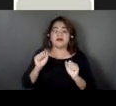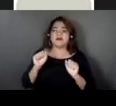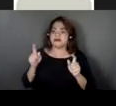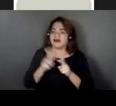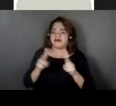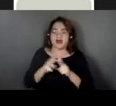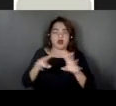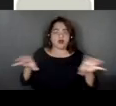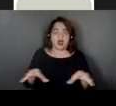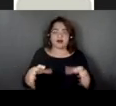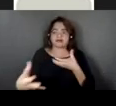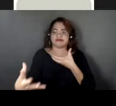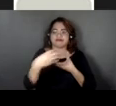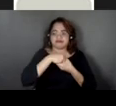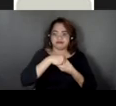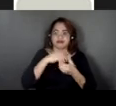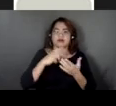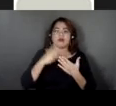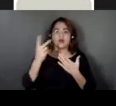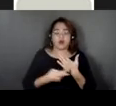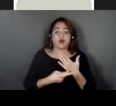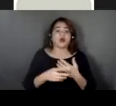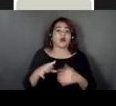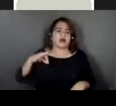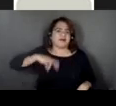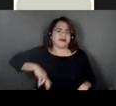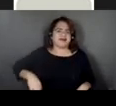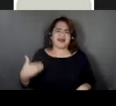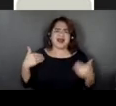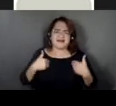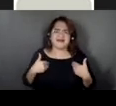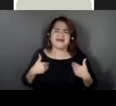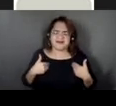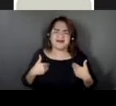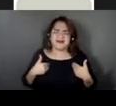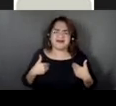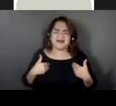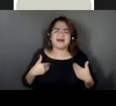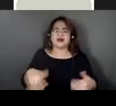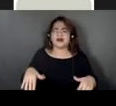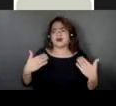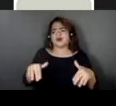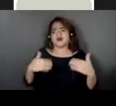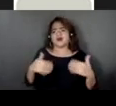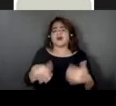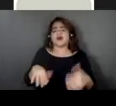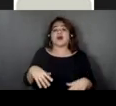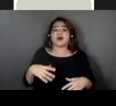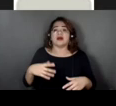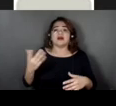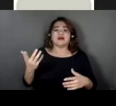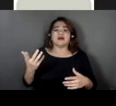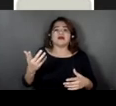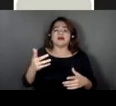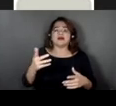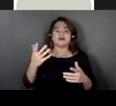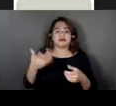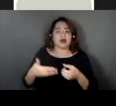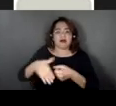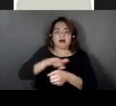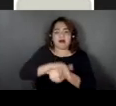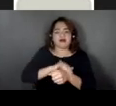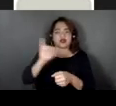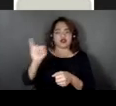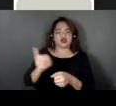program. And the benefit of going through this pathway is that many times we can actually get the vocal therapy covered by